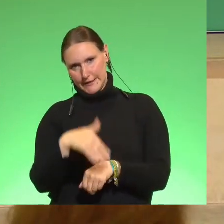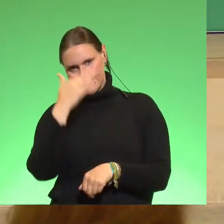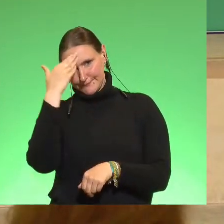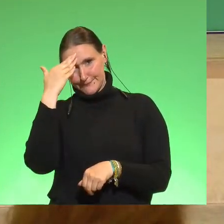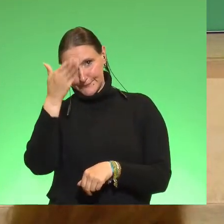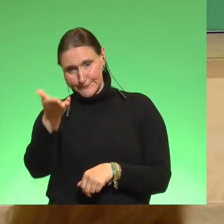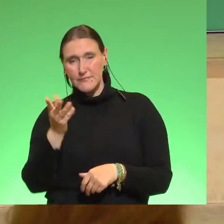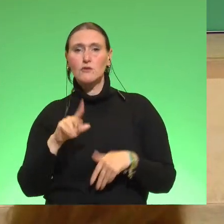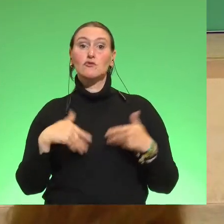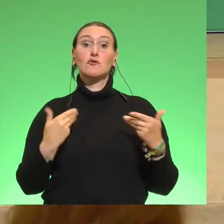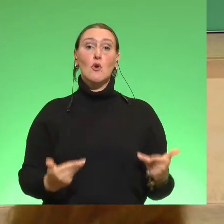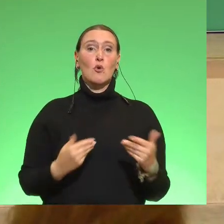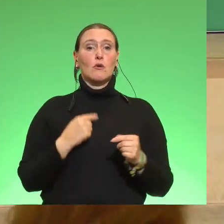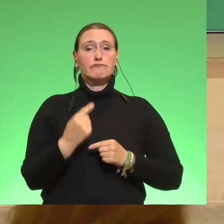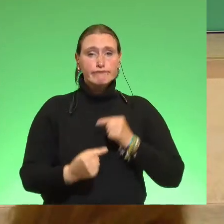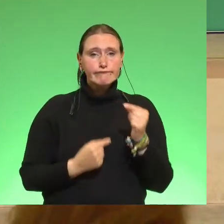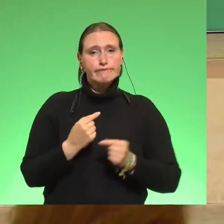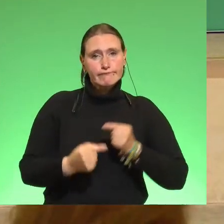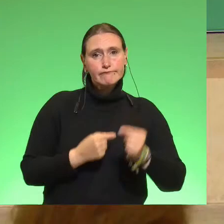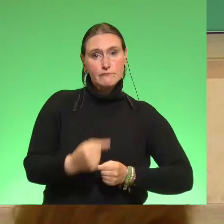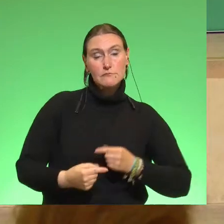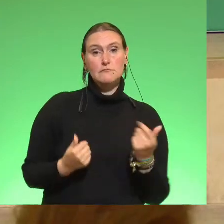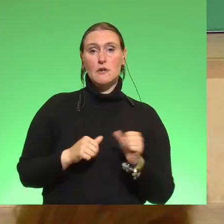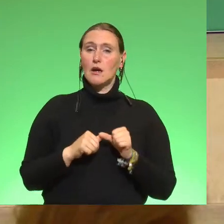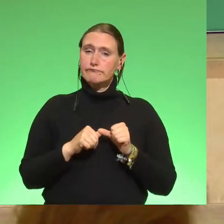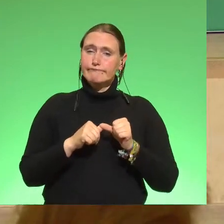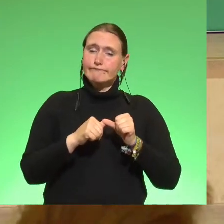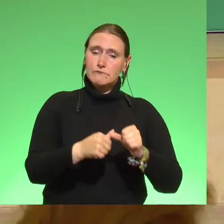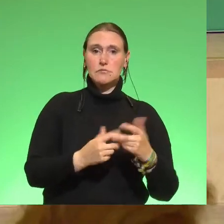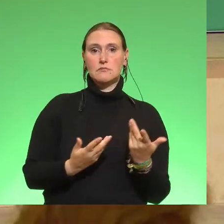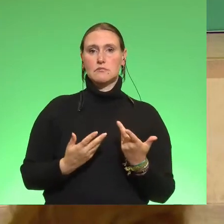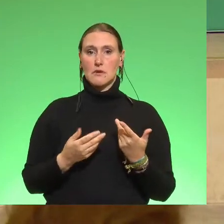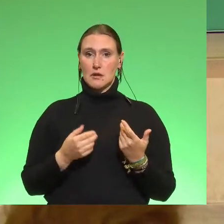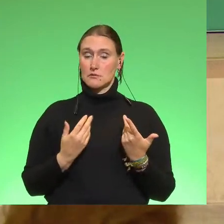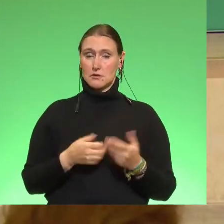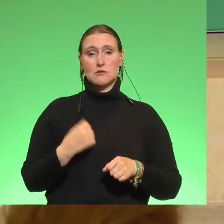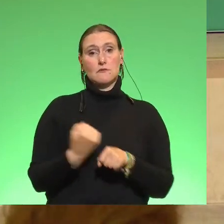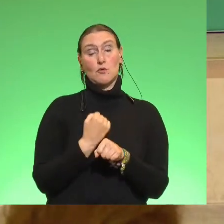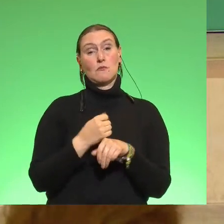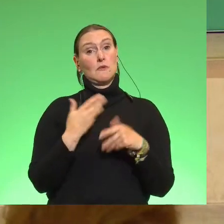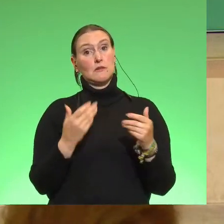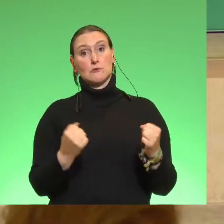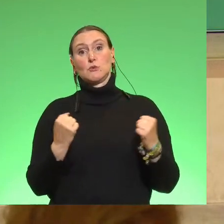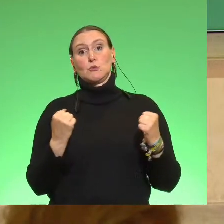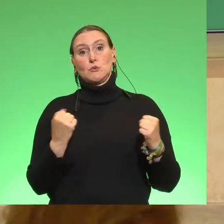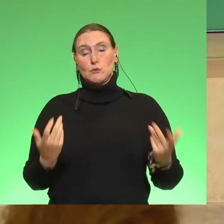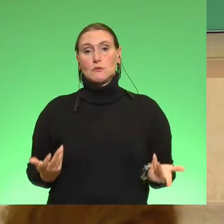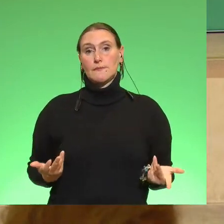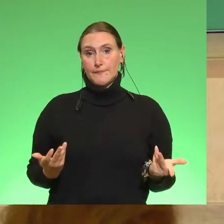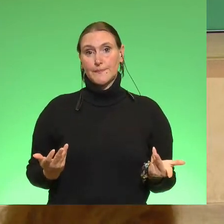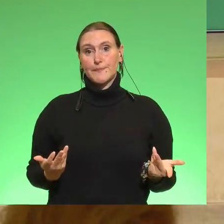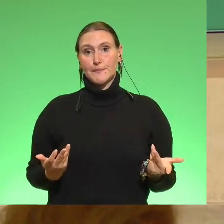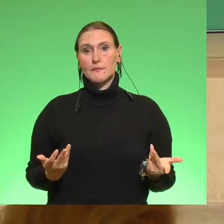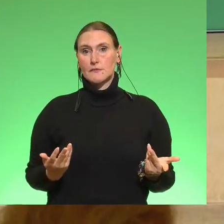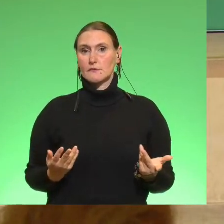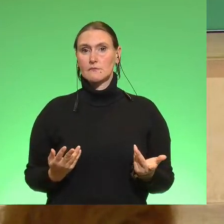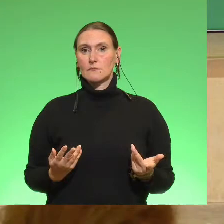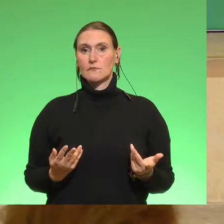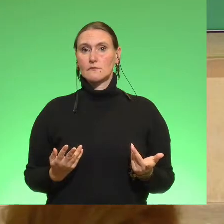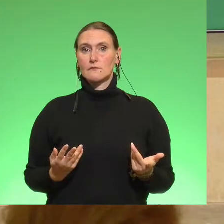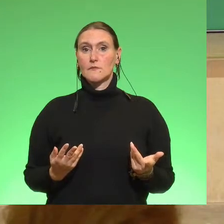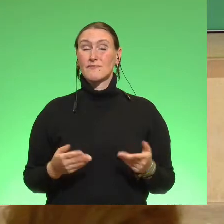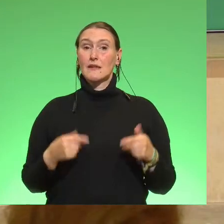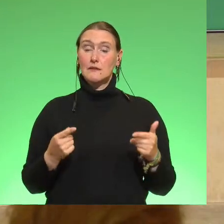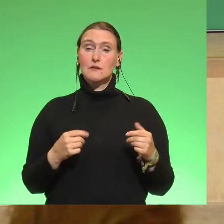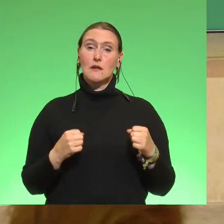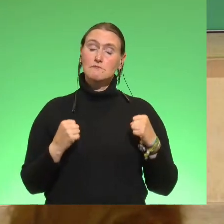working, but I think it is an incredible feat to have